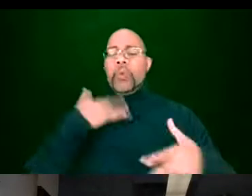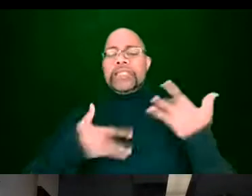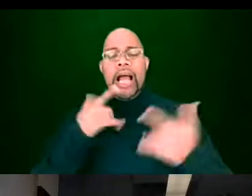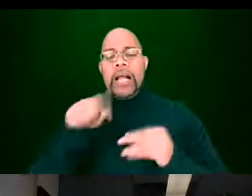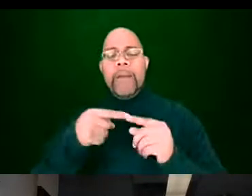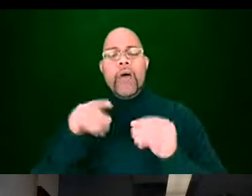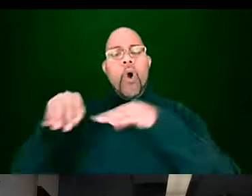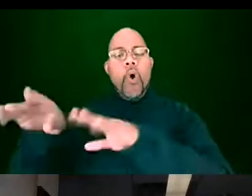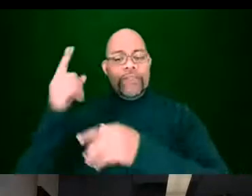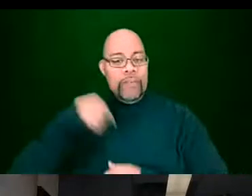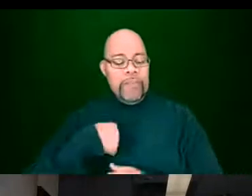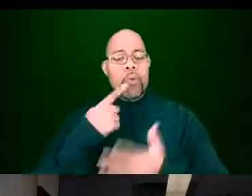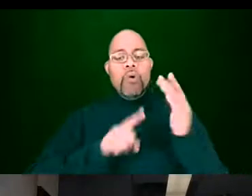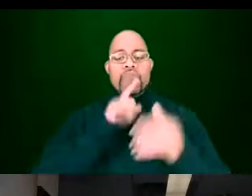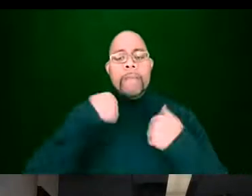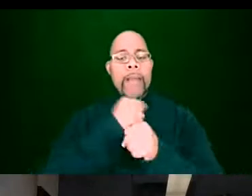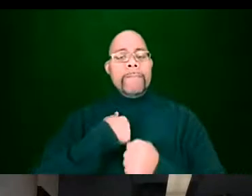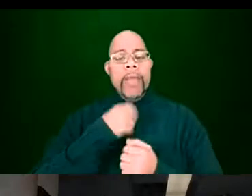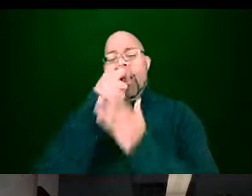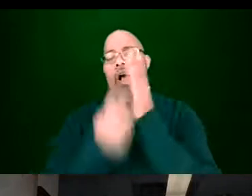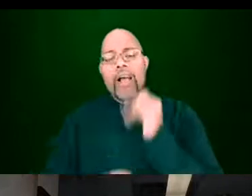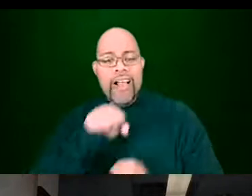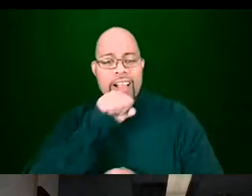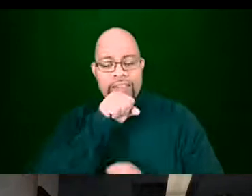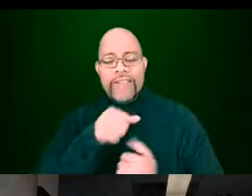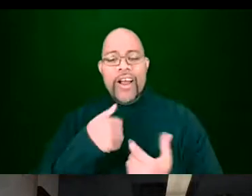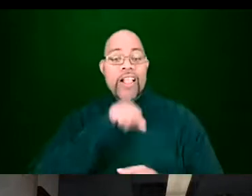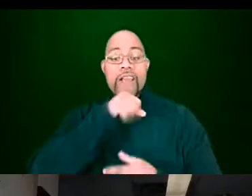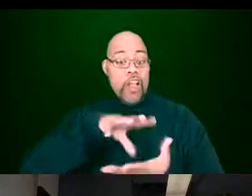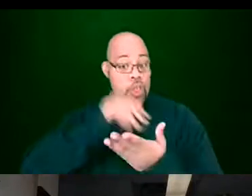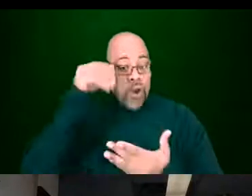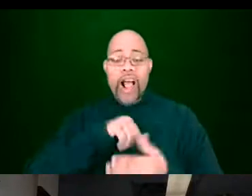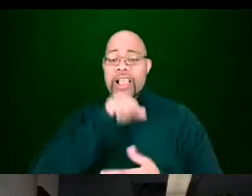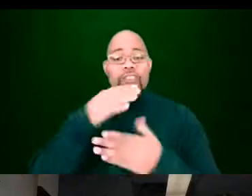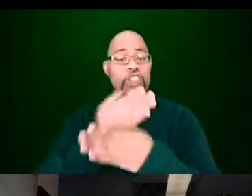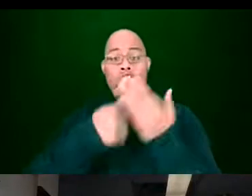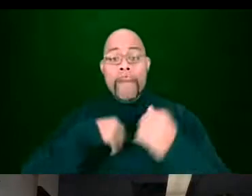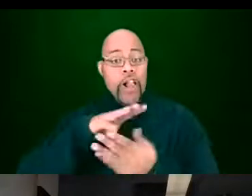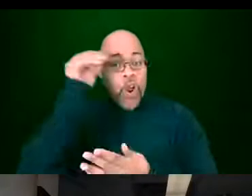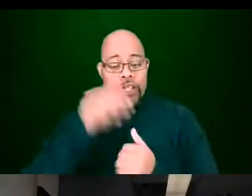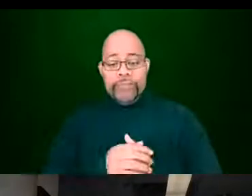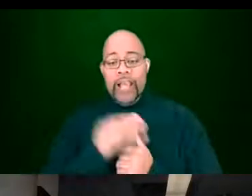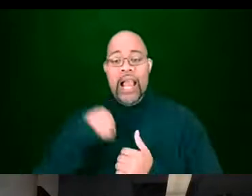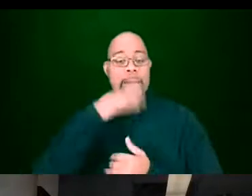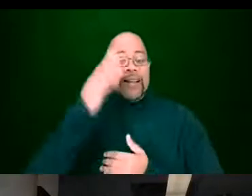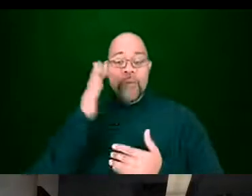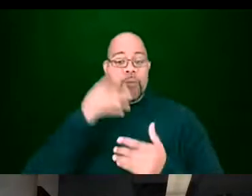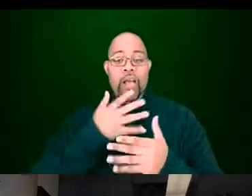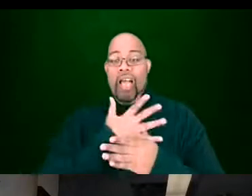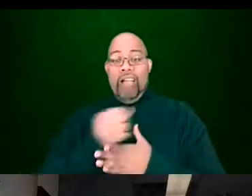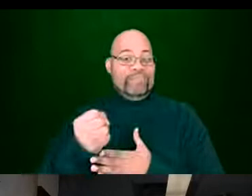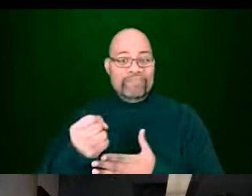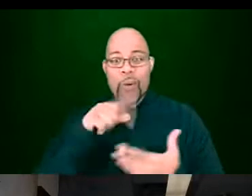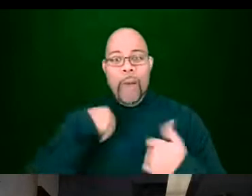about the ocean for me and what really made me fall in love. I love learning. I love sharing what I'm learning, and I'm never going to run out as long as